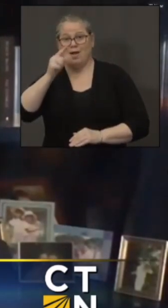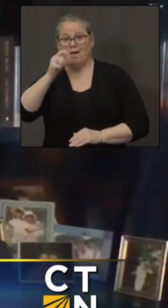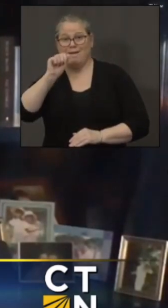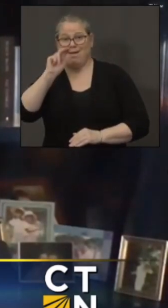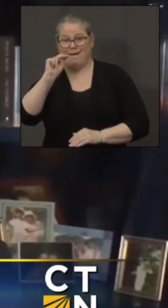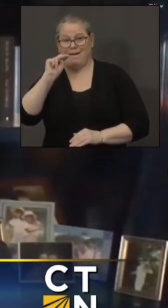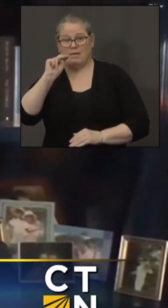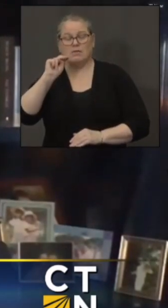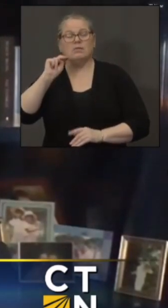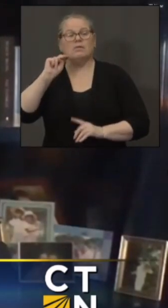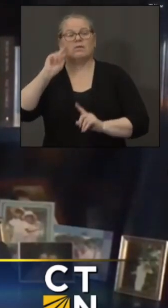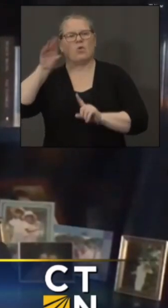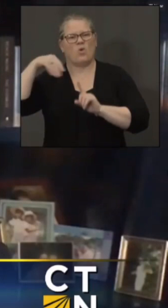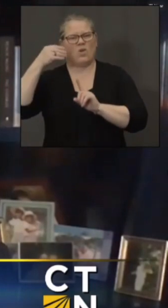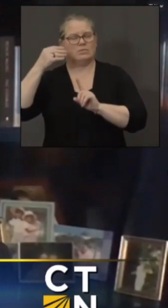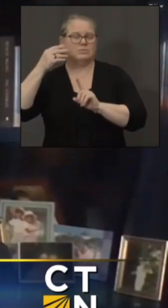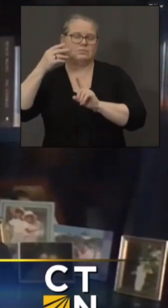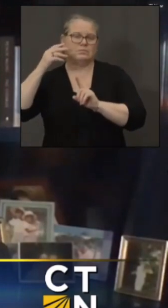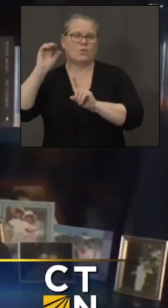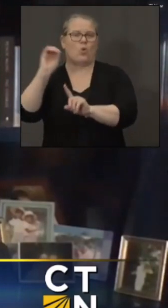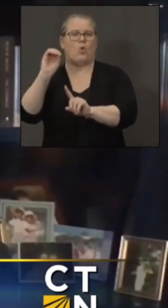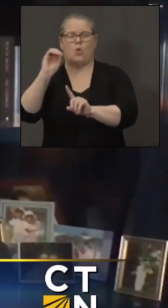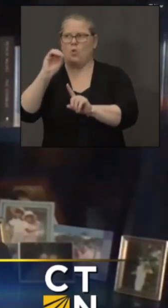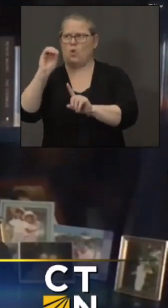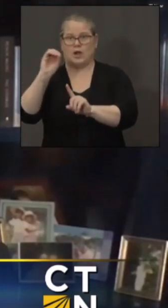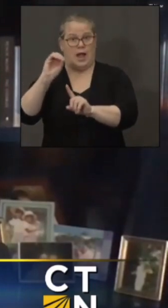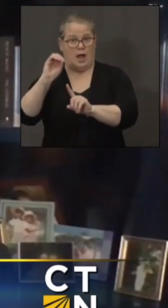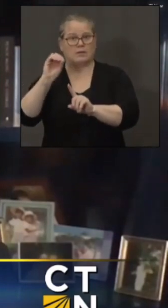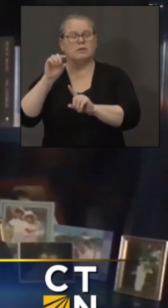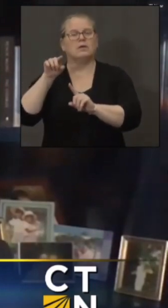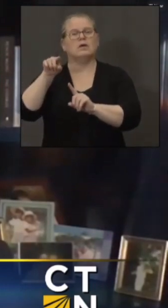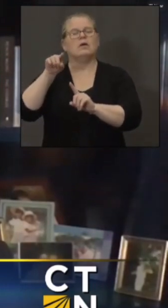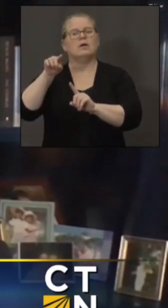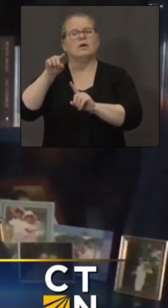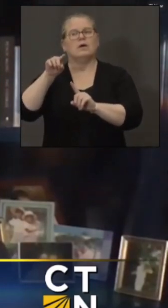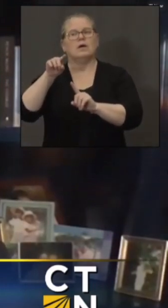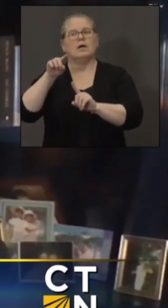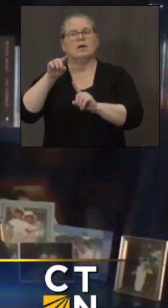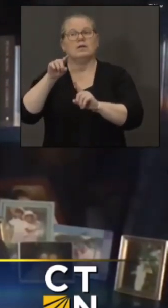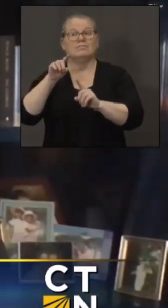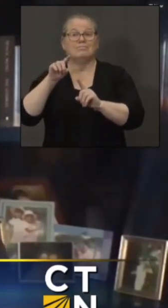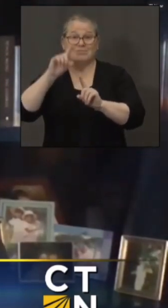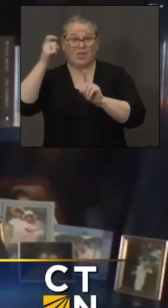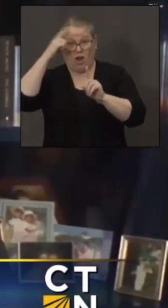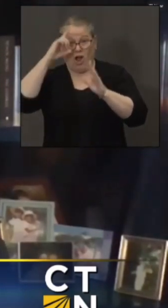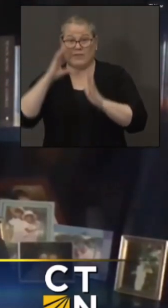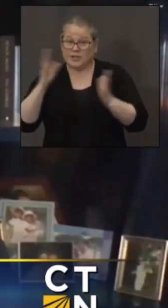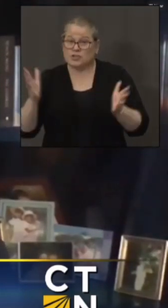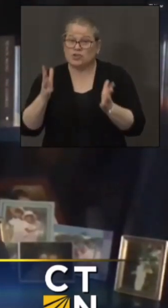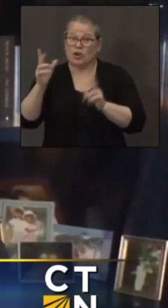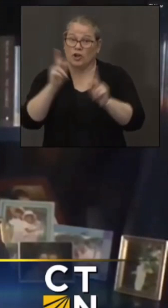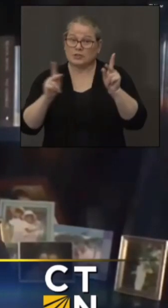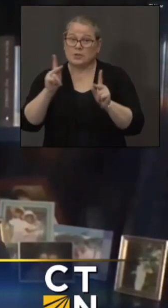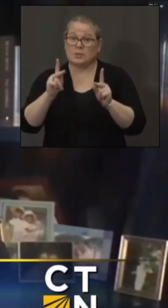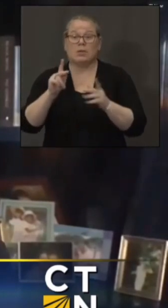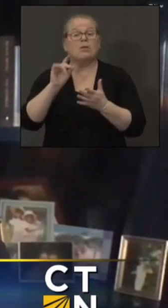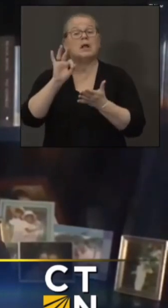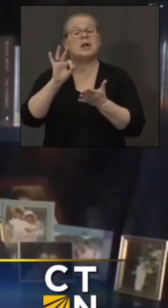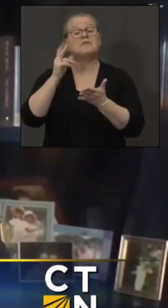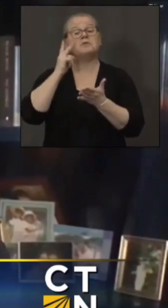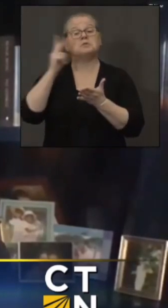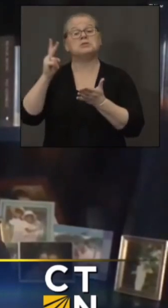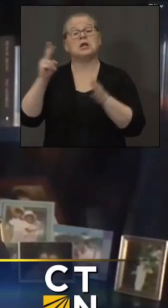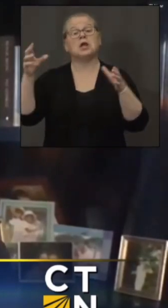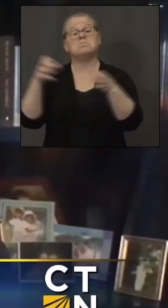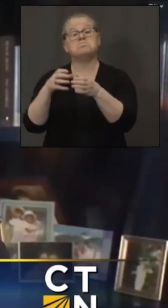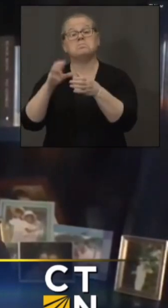rat out, if you will, their neighbors who are holding gatherings larger than 6 people. And those